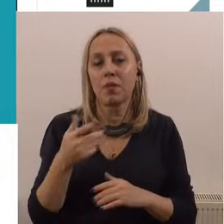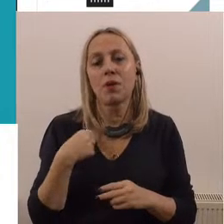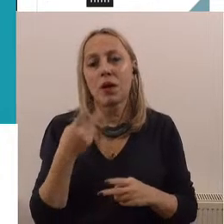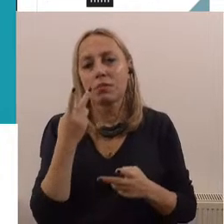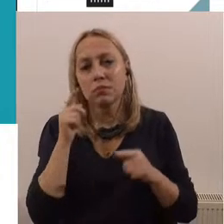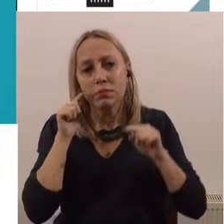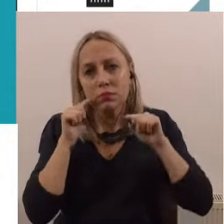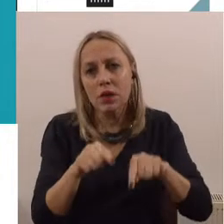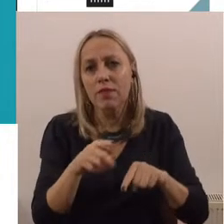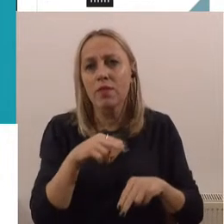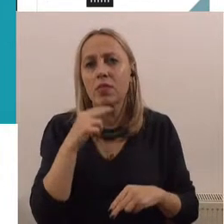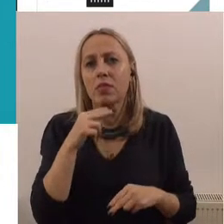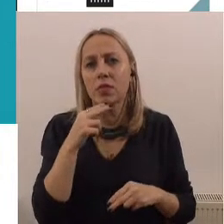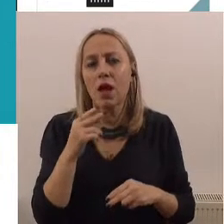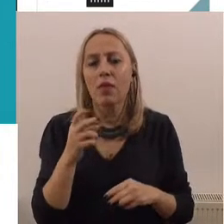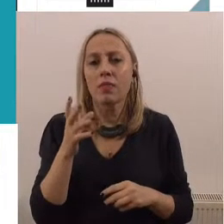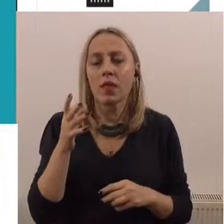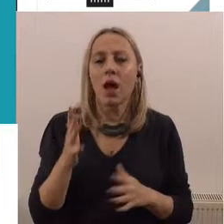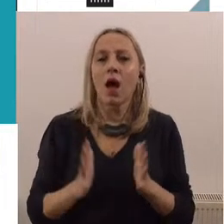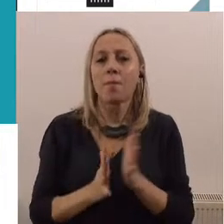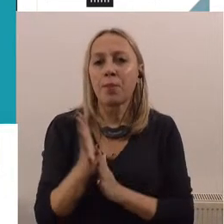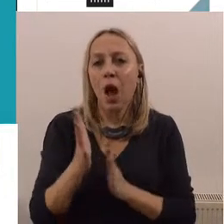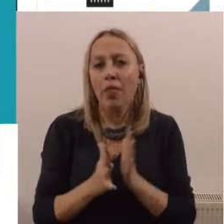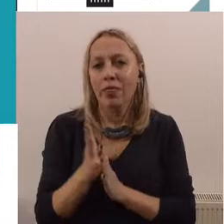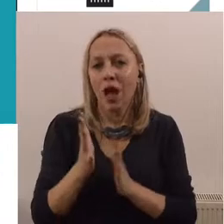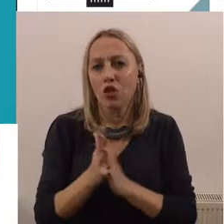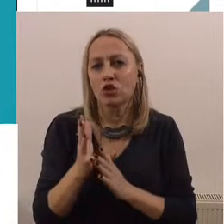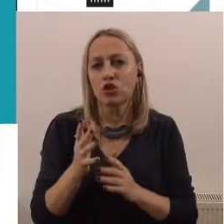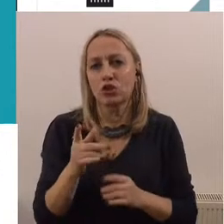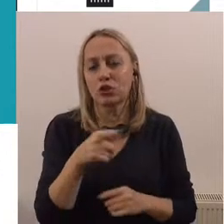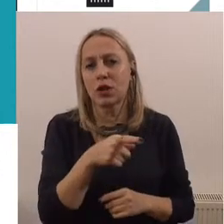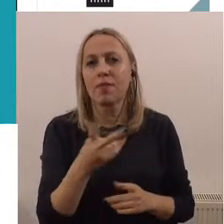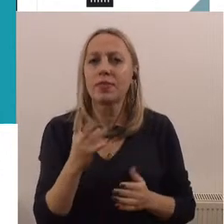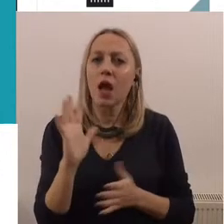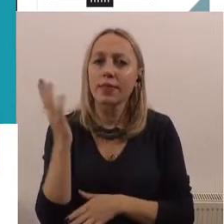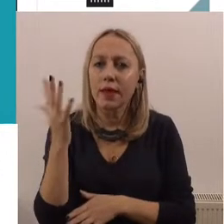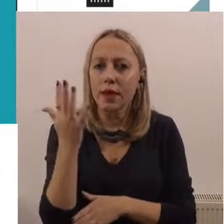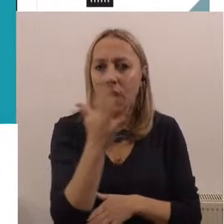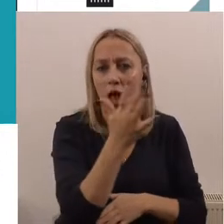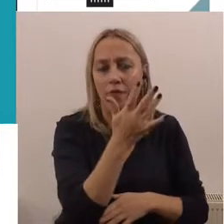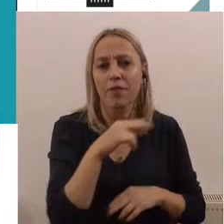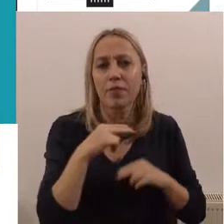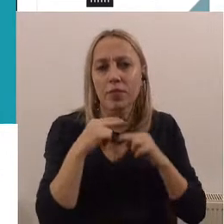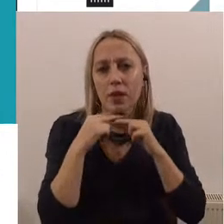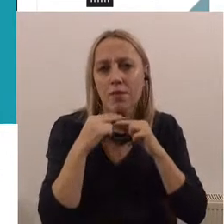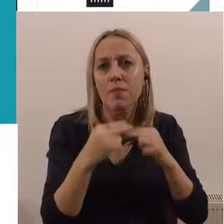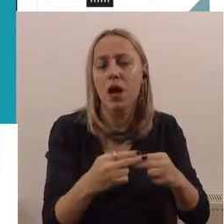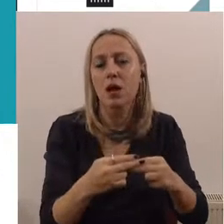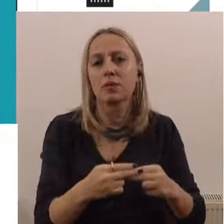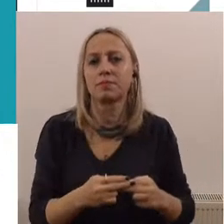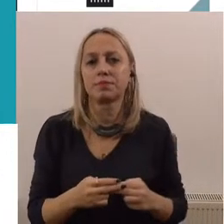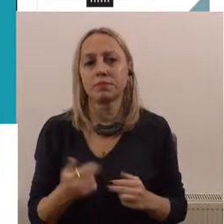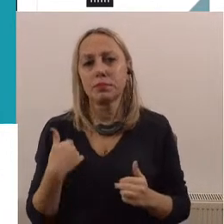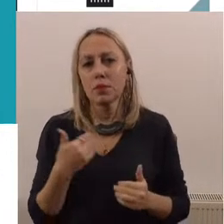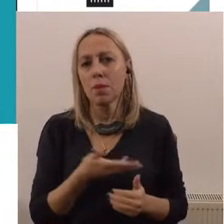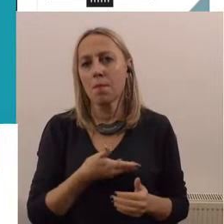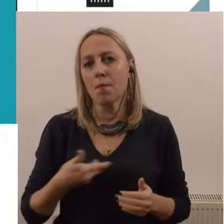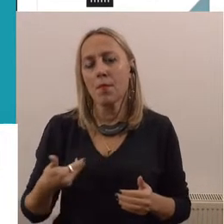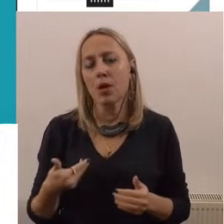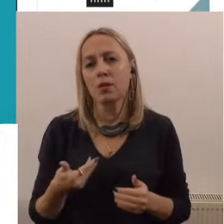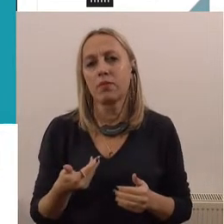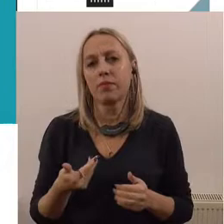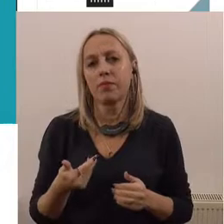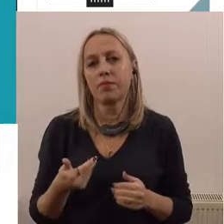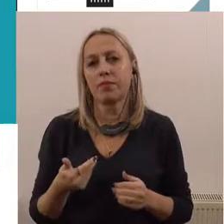botany, on the trees, because it was also the period. So we try to also answer for the current issues. It was also the